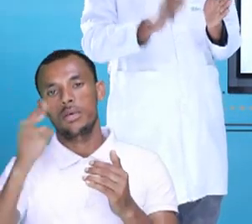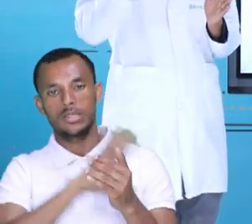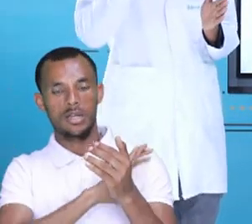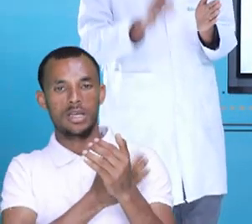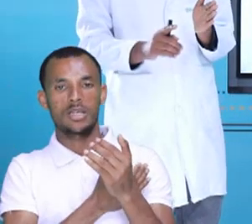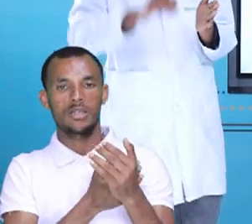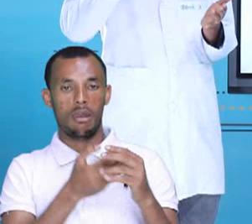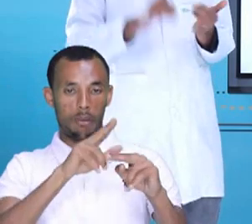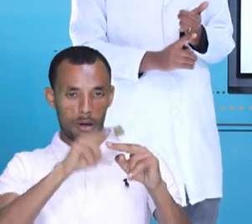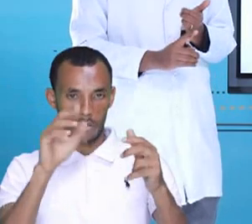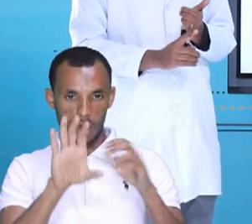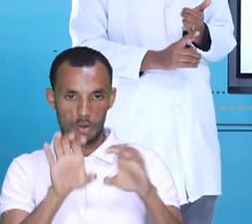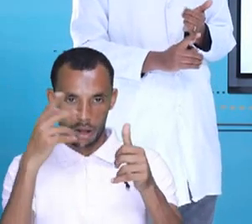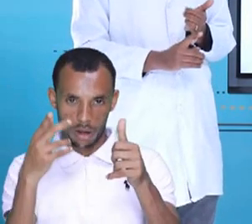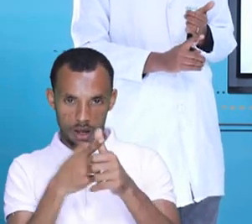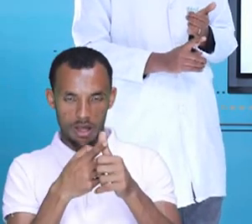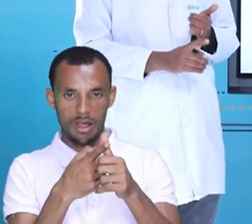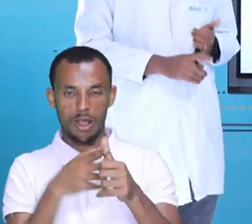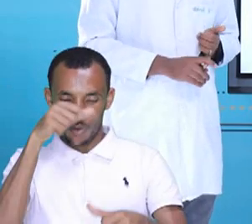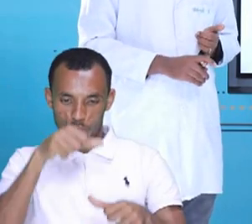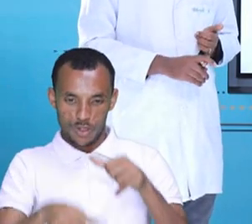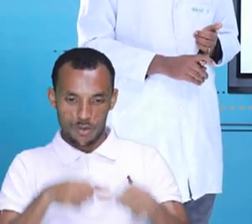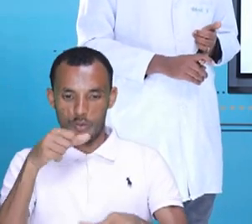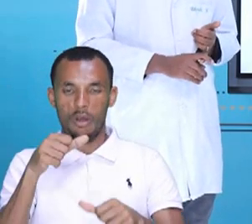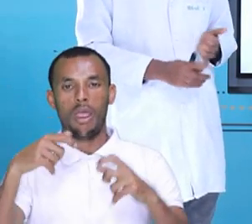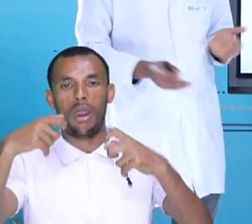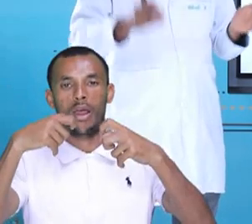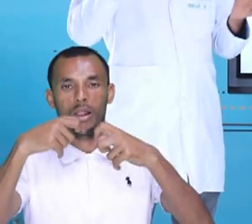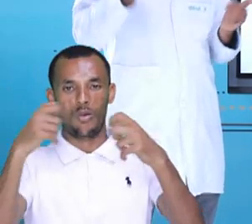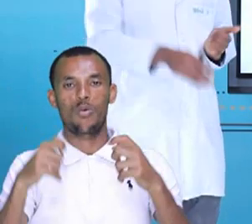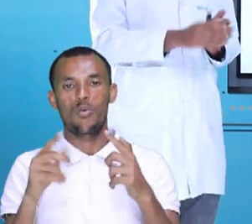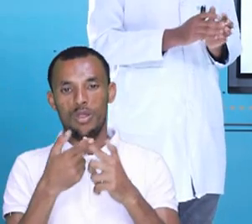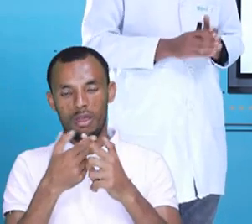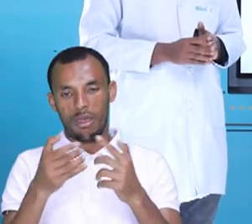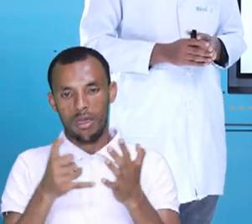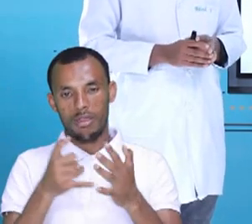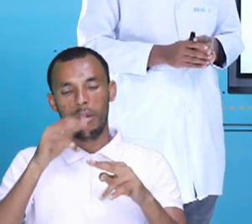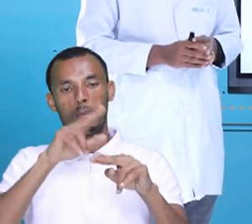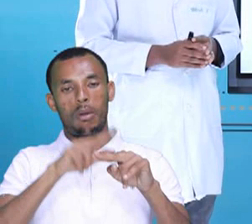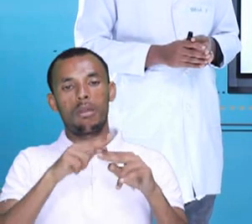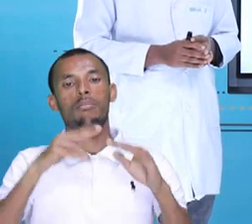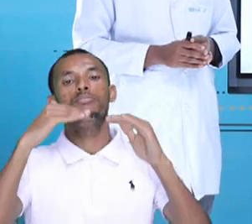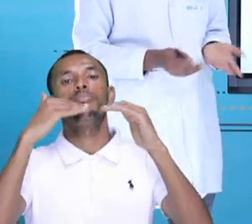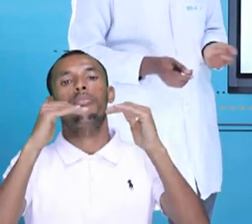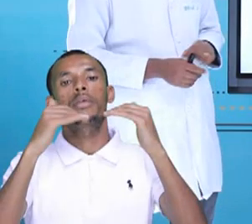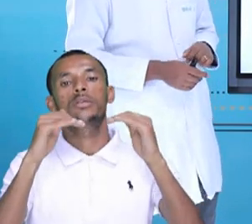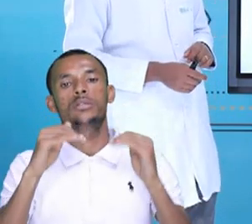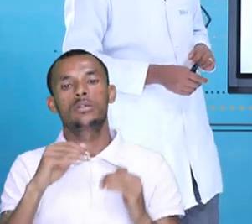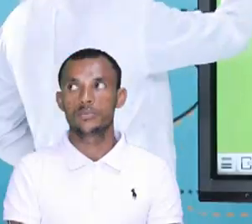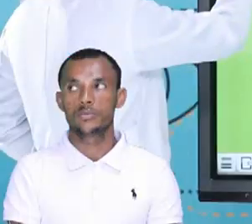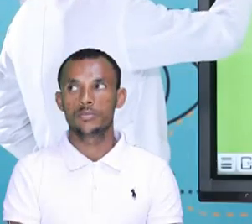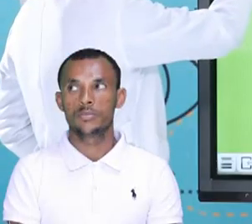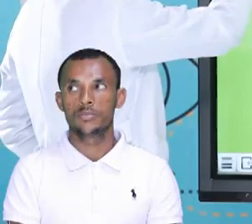metallic bonding depends on 1, the contribution of electrons. 2, it depends on the size. For